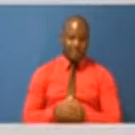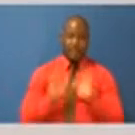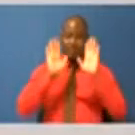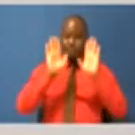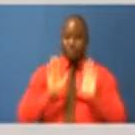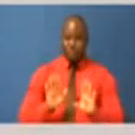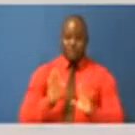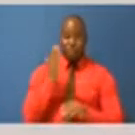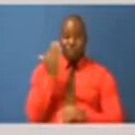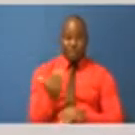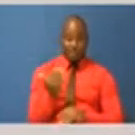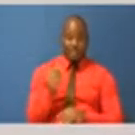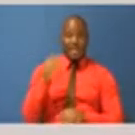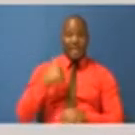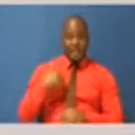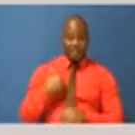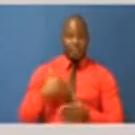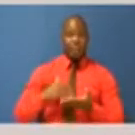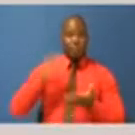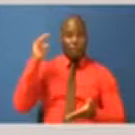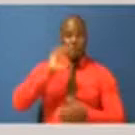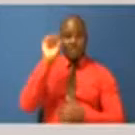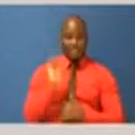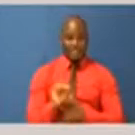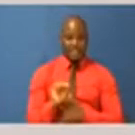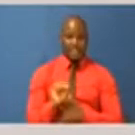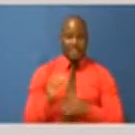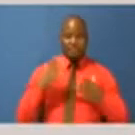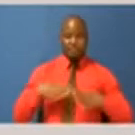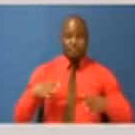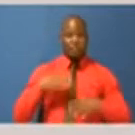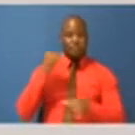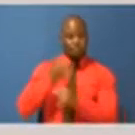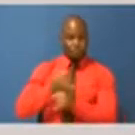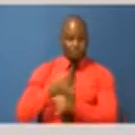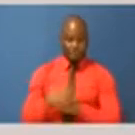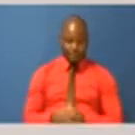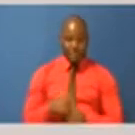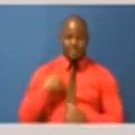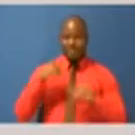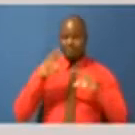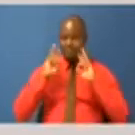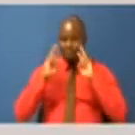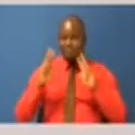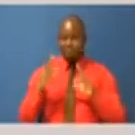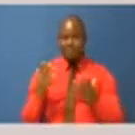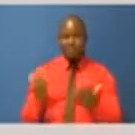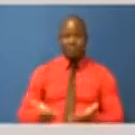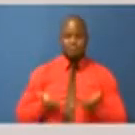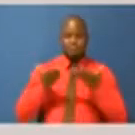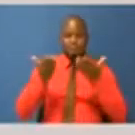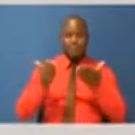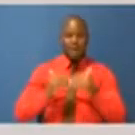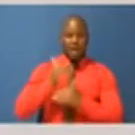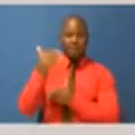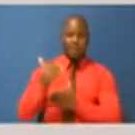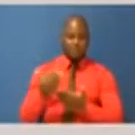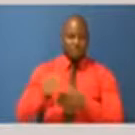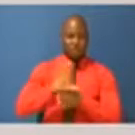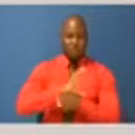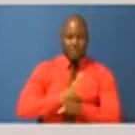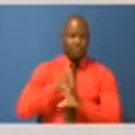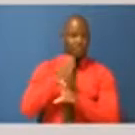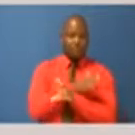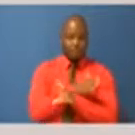critical because they have a high percentage of employment i would look at boosting them after coffee post